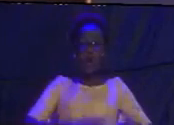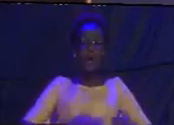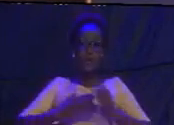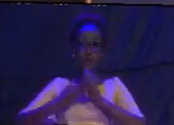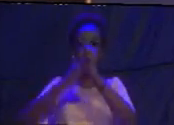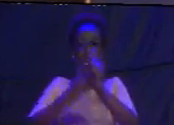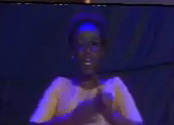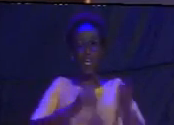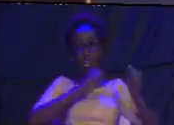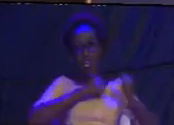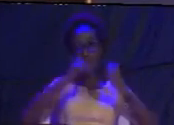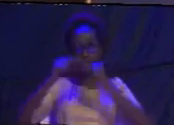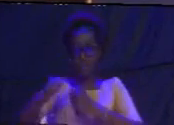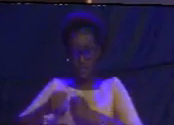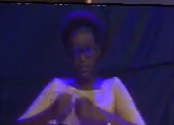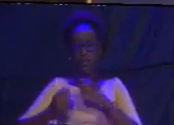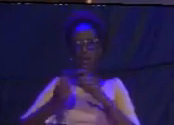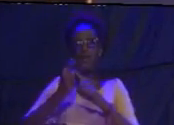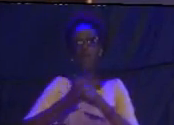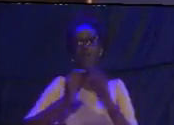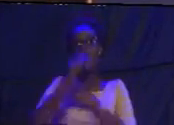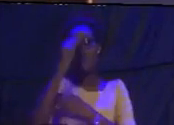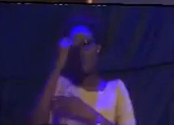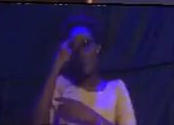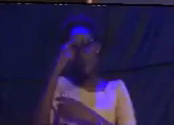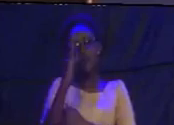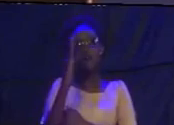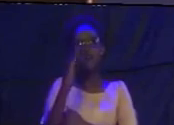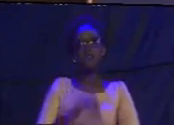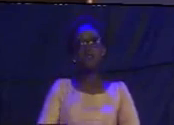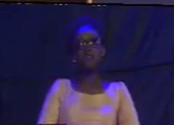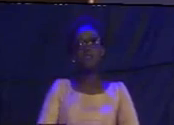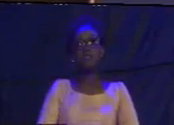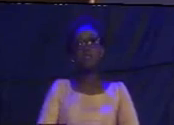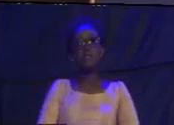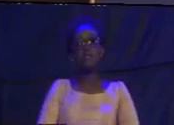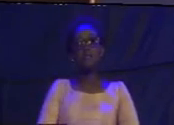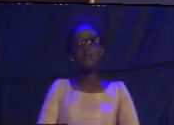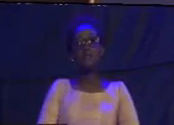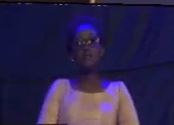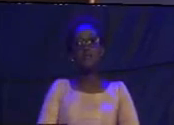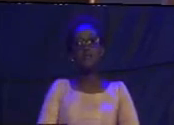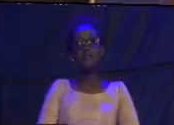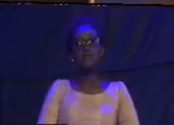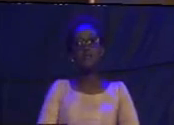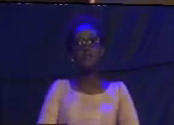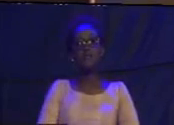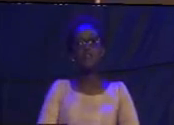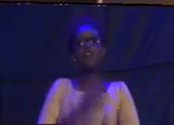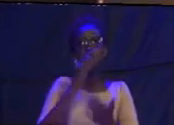understood the term, I've been sent to be captain over the armies of God, to be commander of the armies of